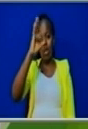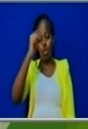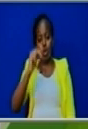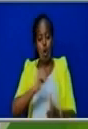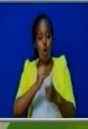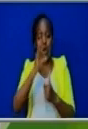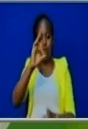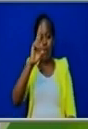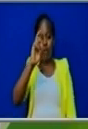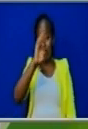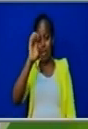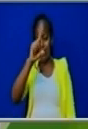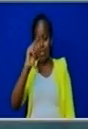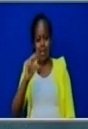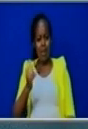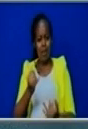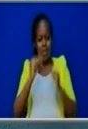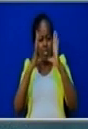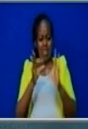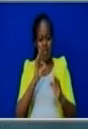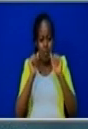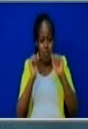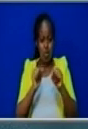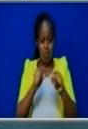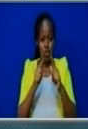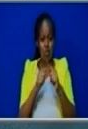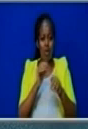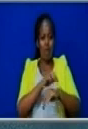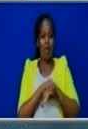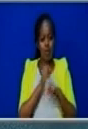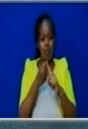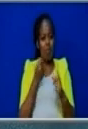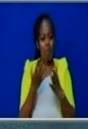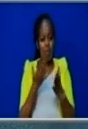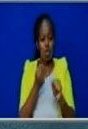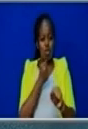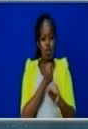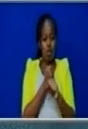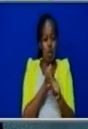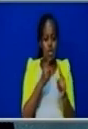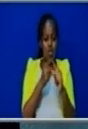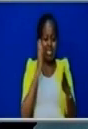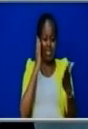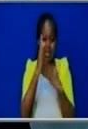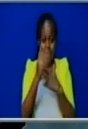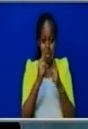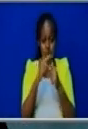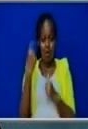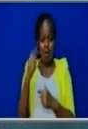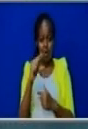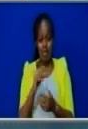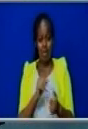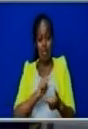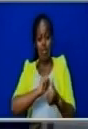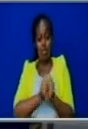Freezing. Mwalimu, is it possible to get it from maybe solid state straight to gaseous state and vice